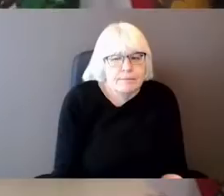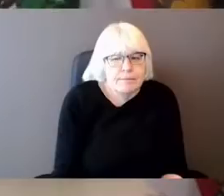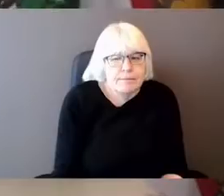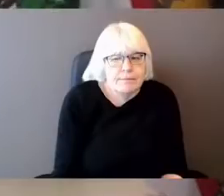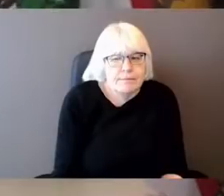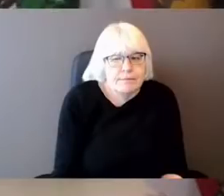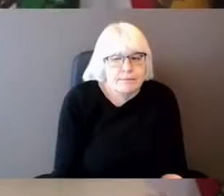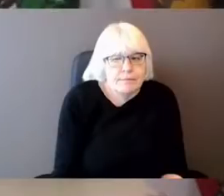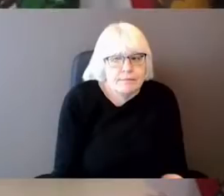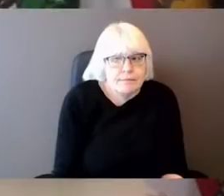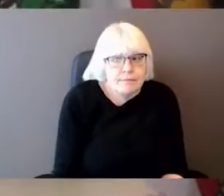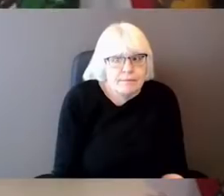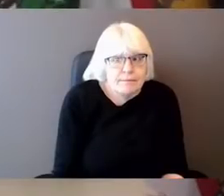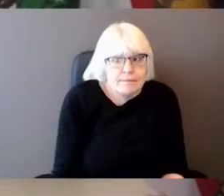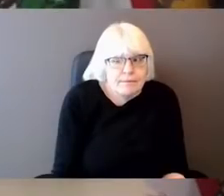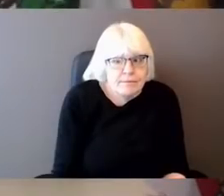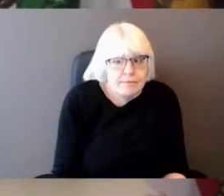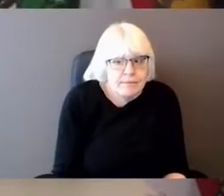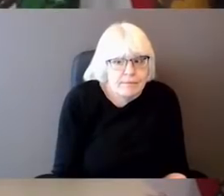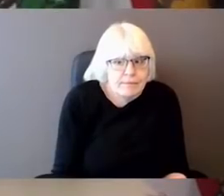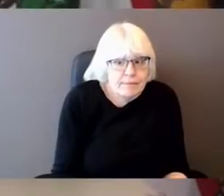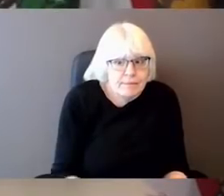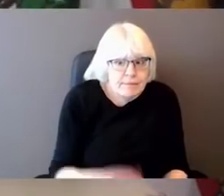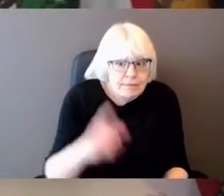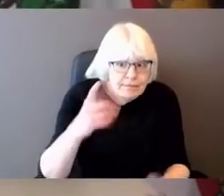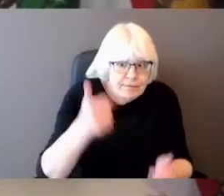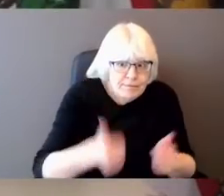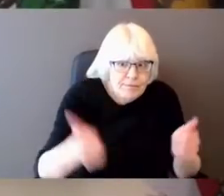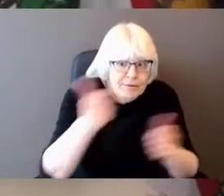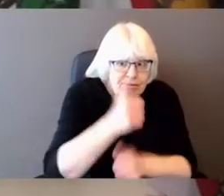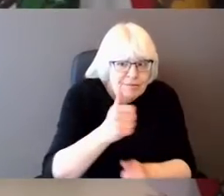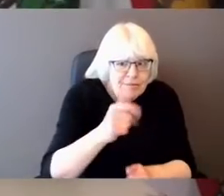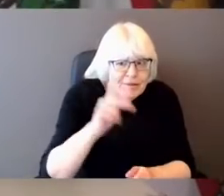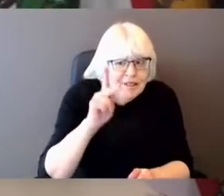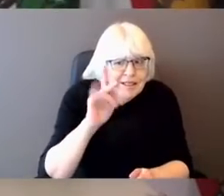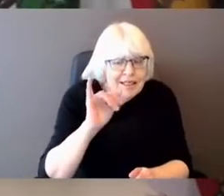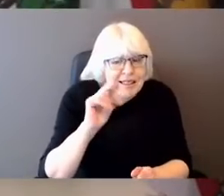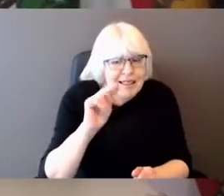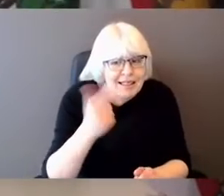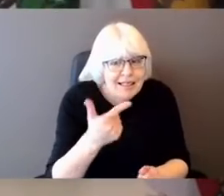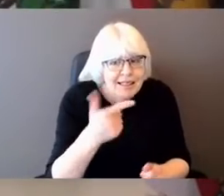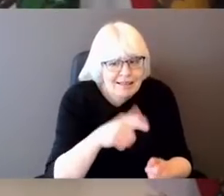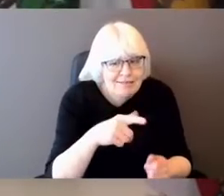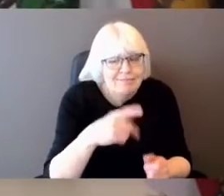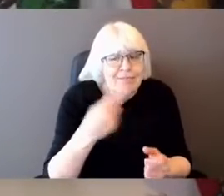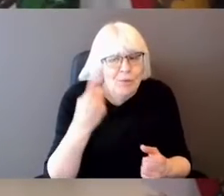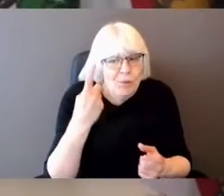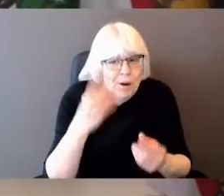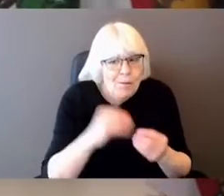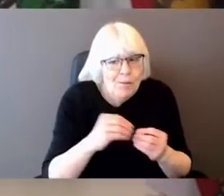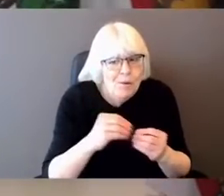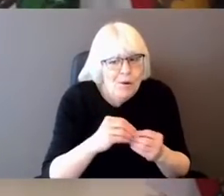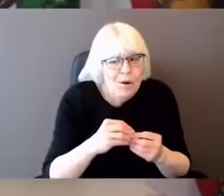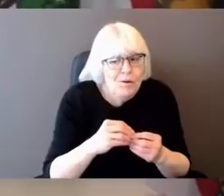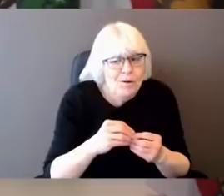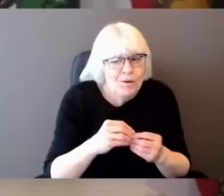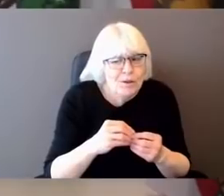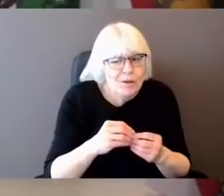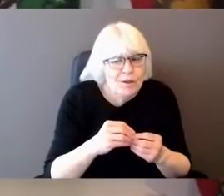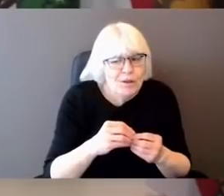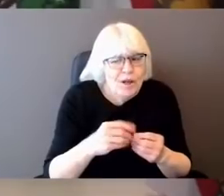Allison, you have one more? Yes, I do. It's one that I was directed to ask at the briefing rather than aim for a statement.